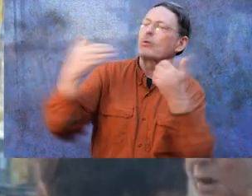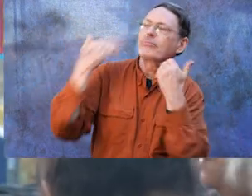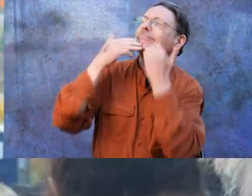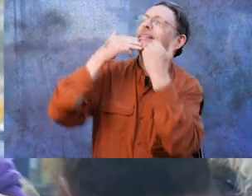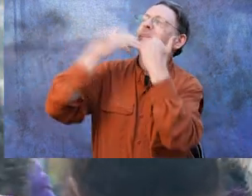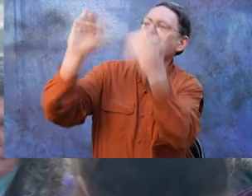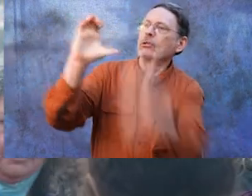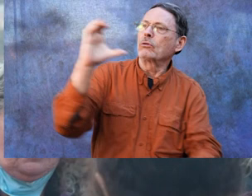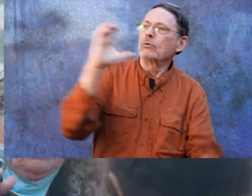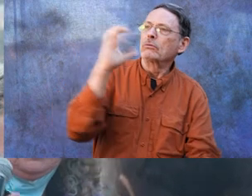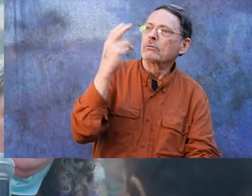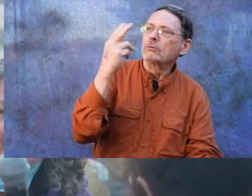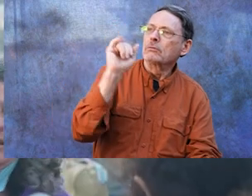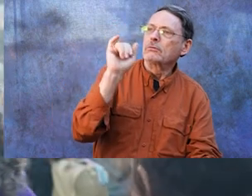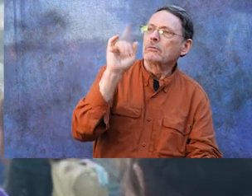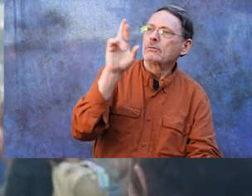ritual, Chiron.